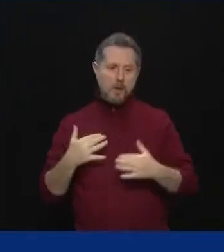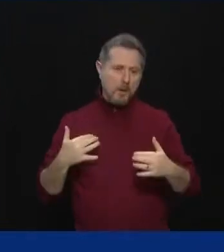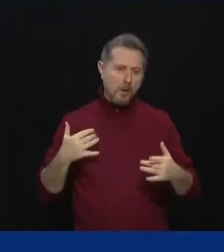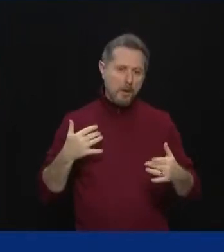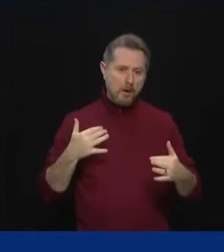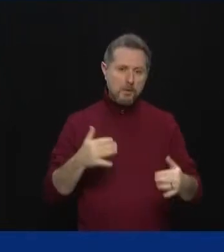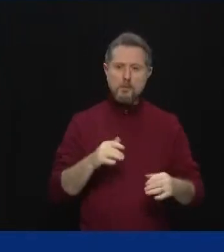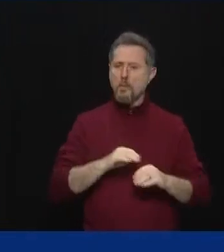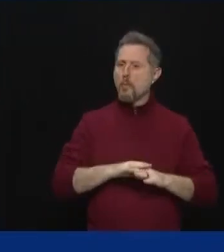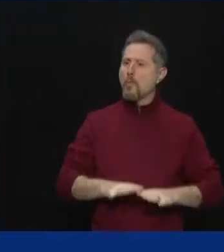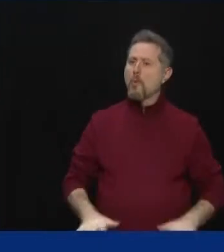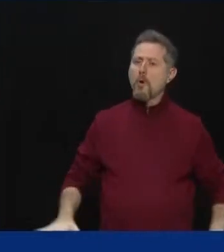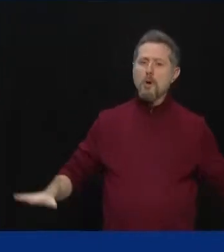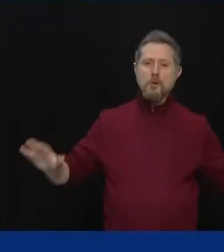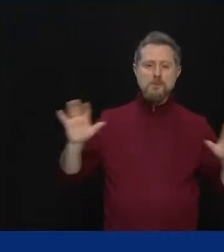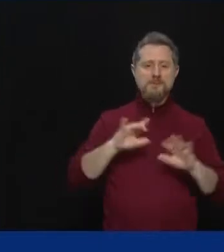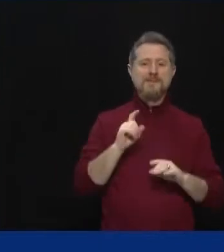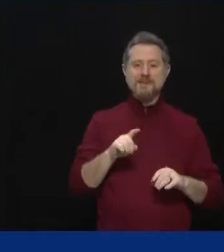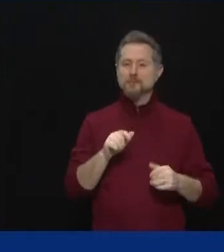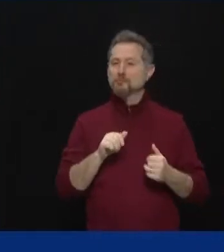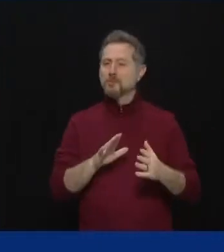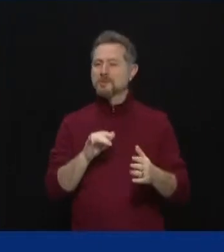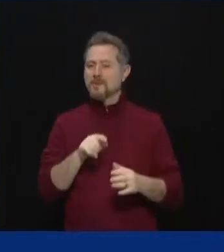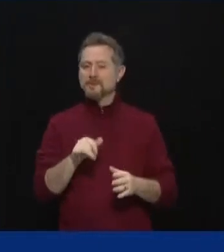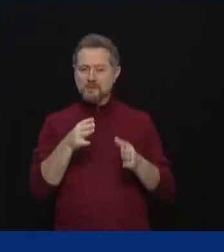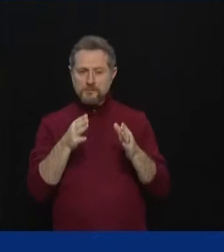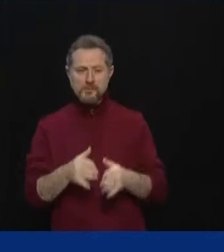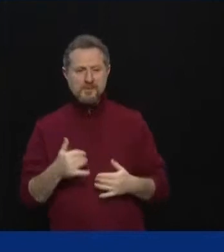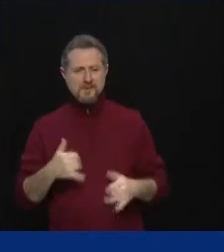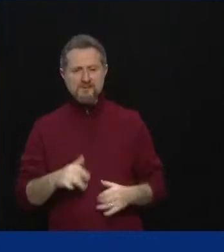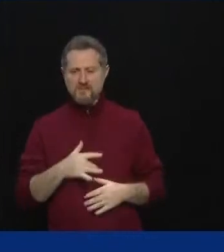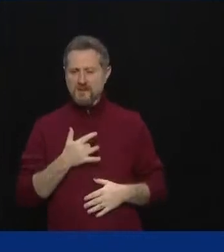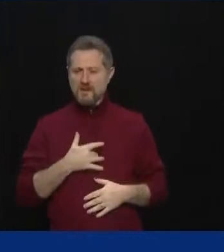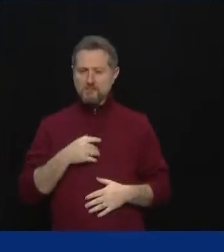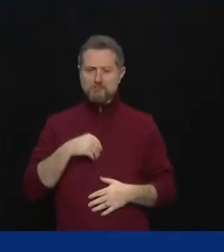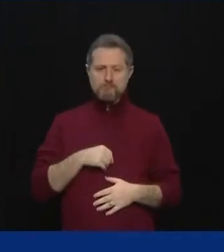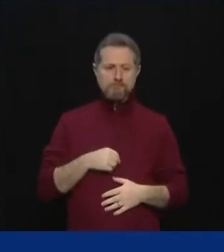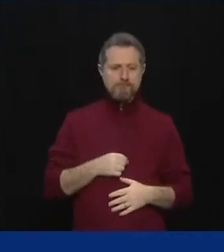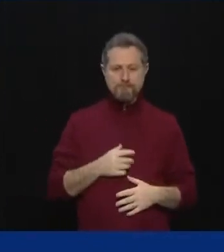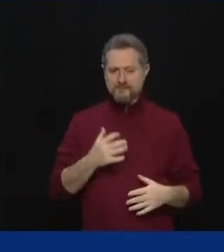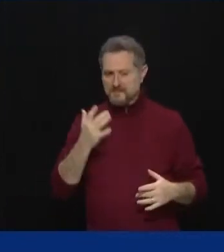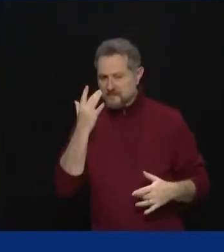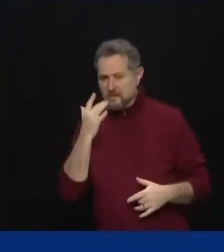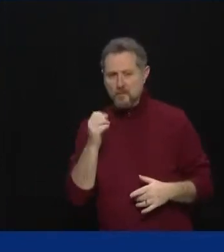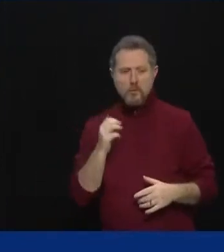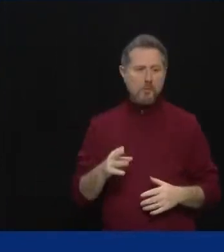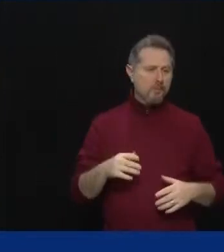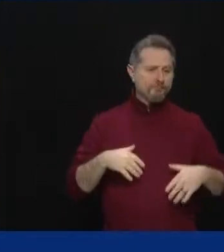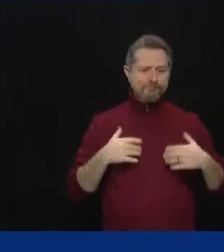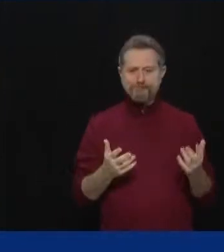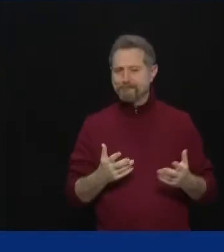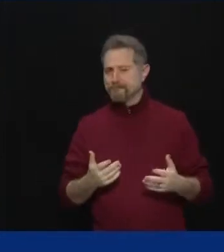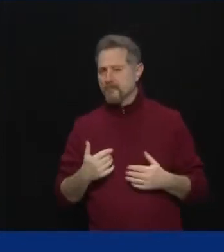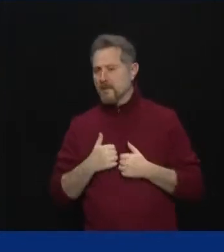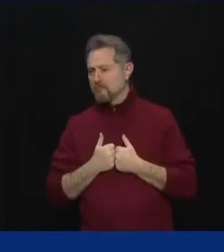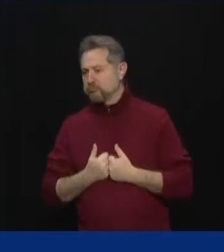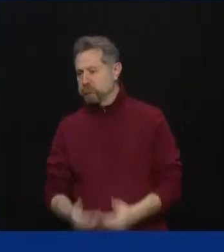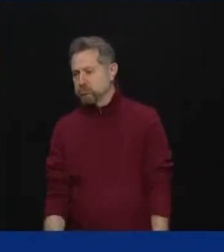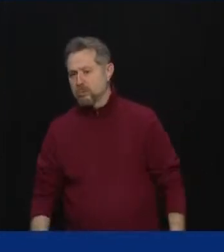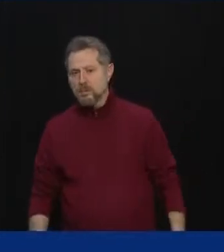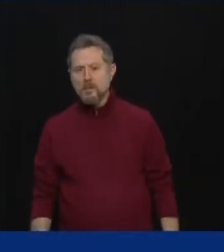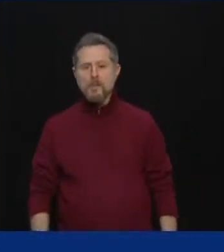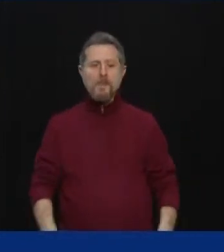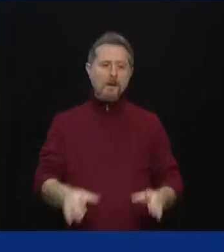that we're addressing those individuals who still are dealing with, whether it's still being excessively tired, or those individuals